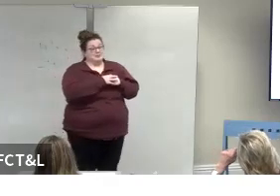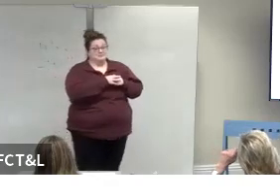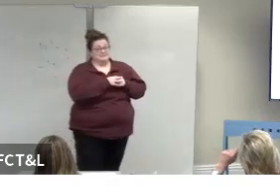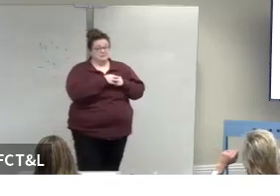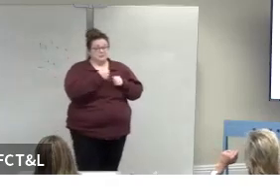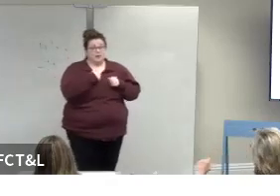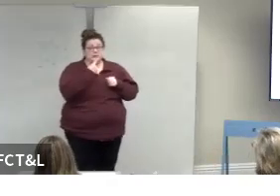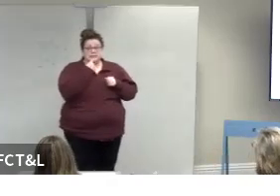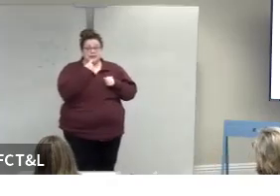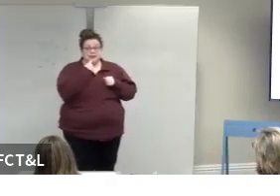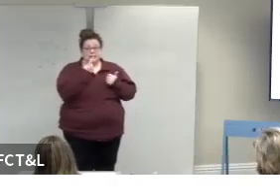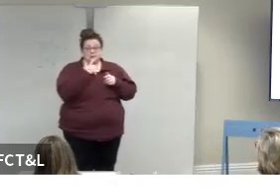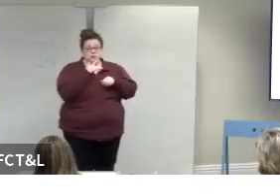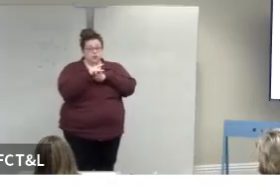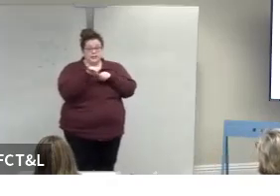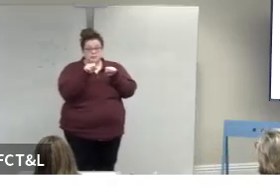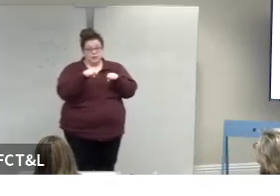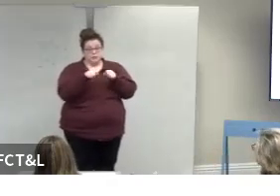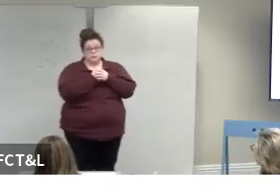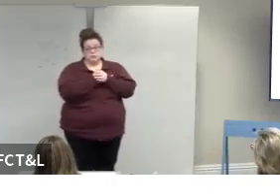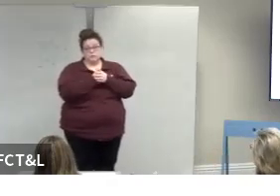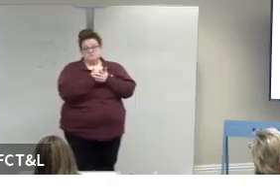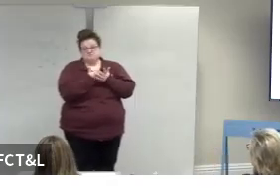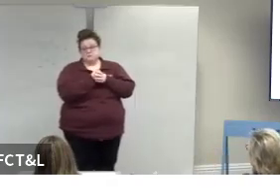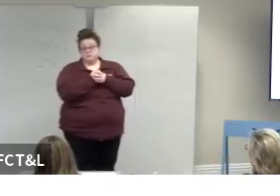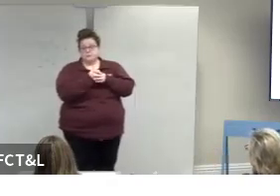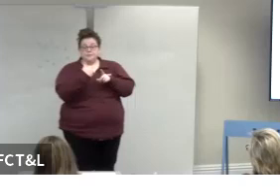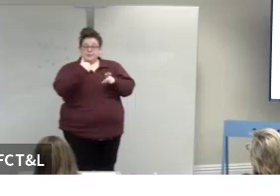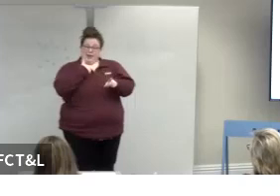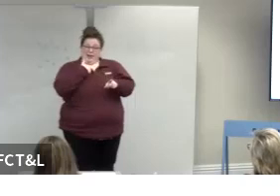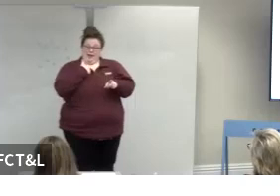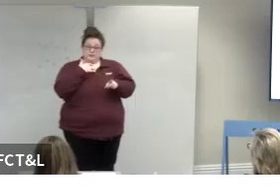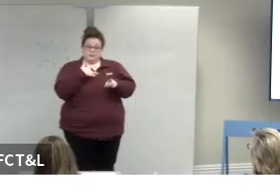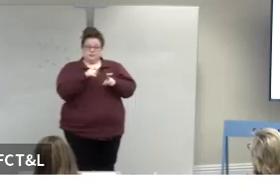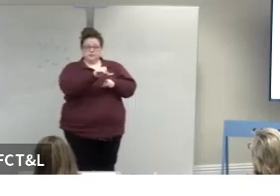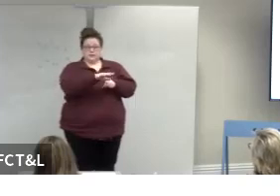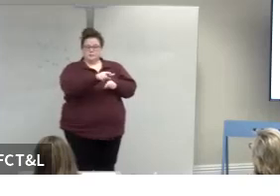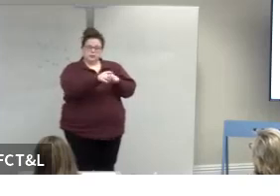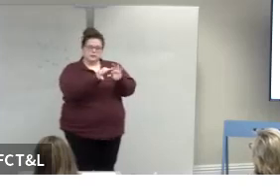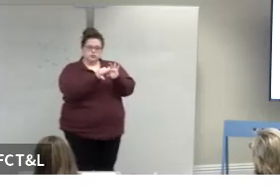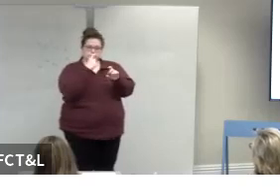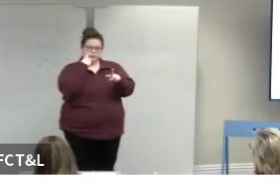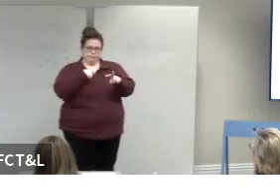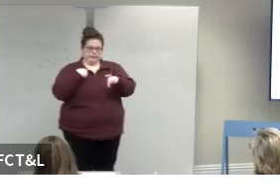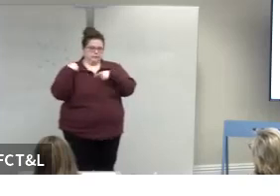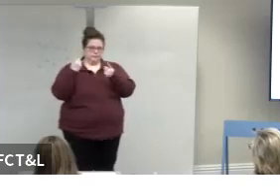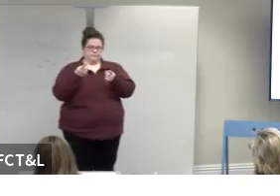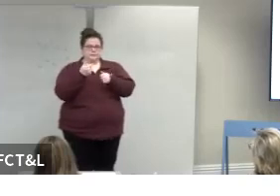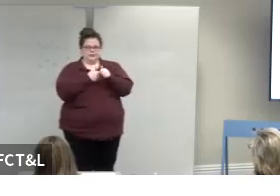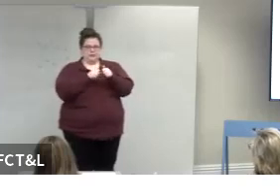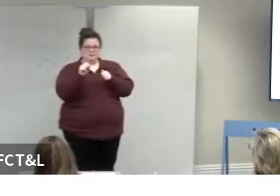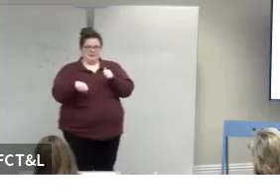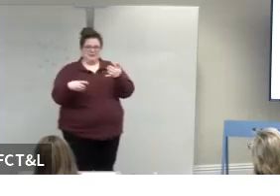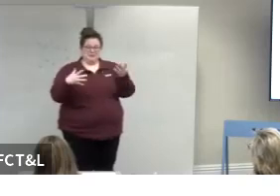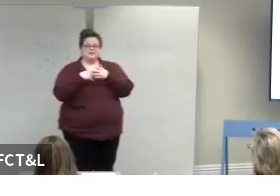Well, good question. I would say as early as possible, as soon as you have them. I typically send it to